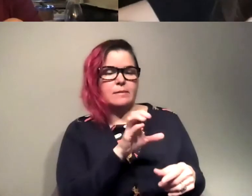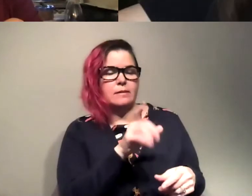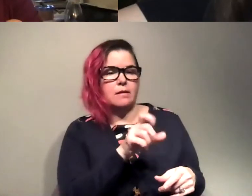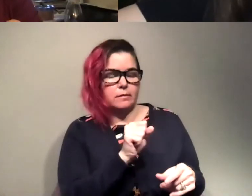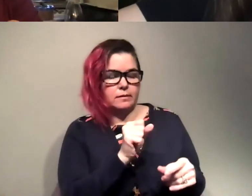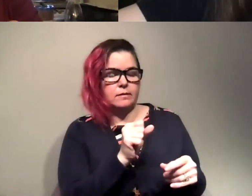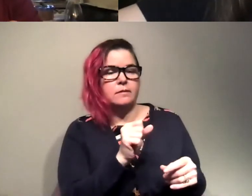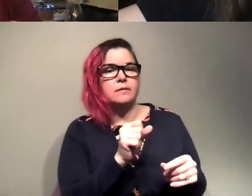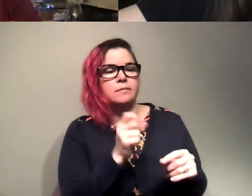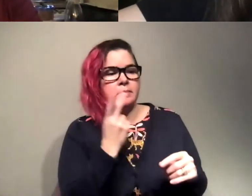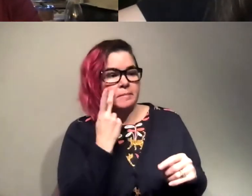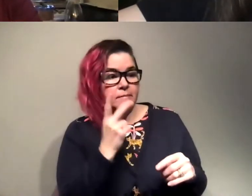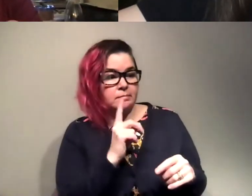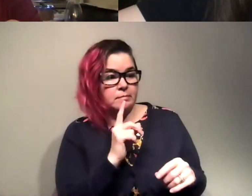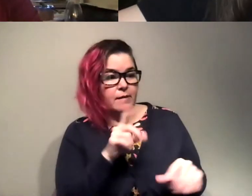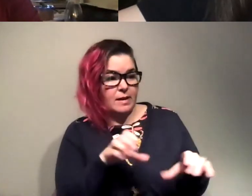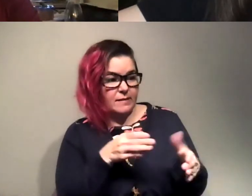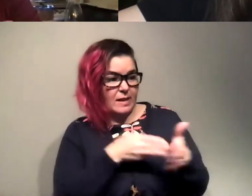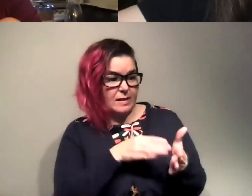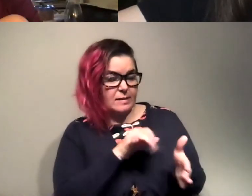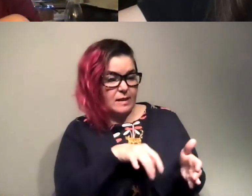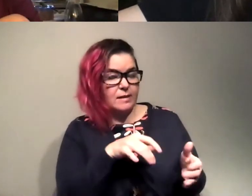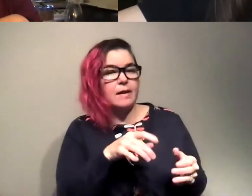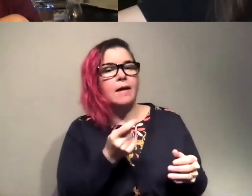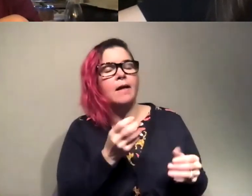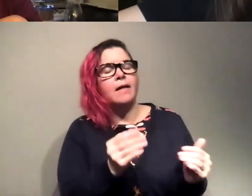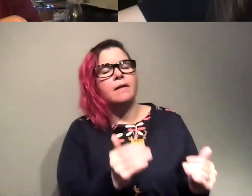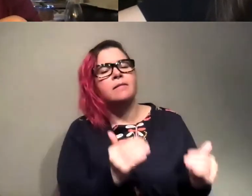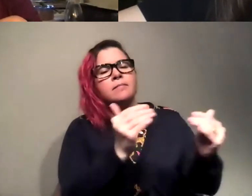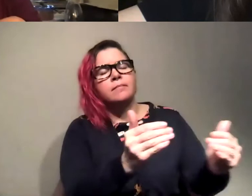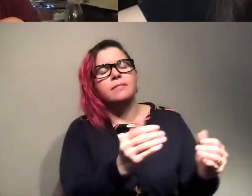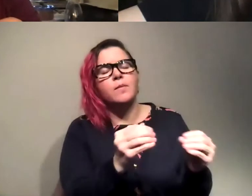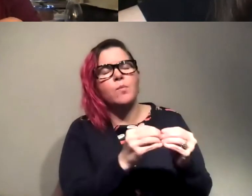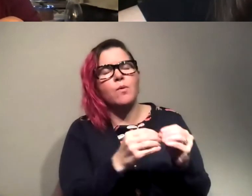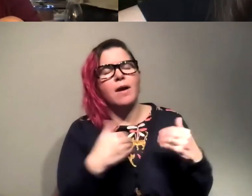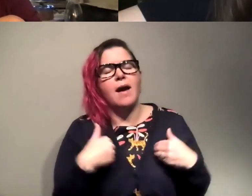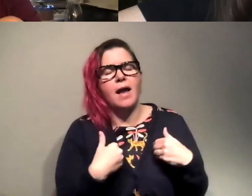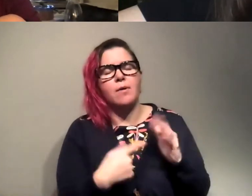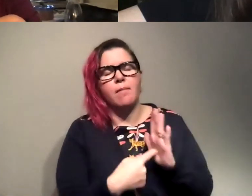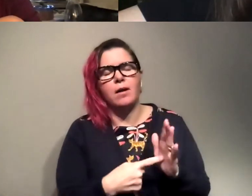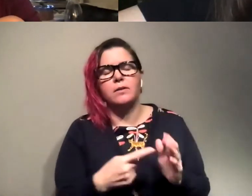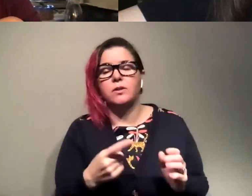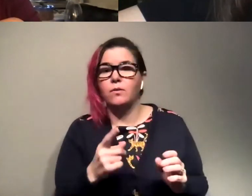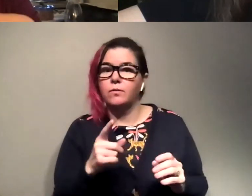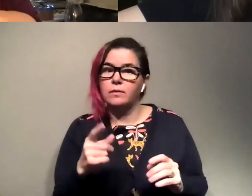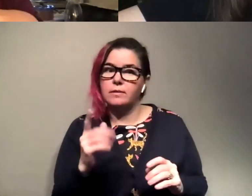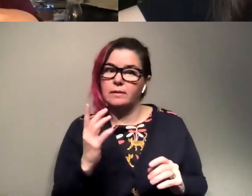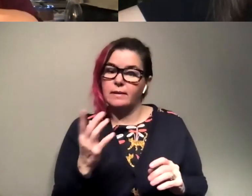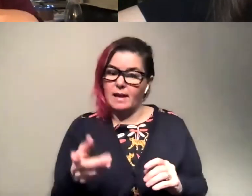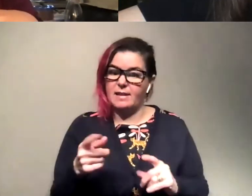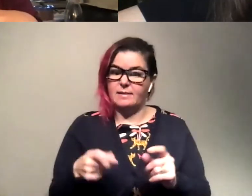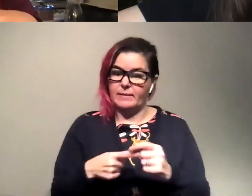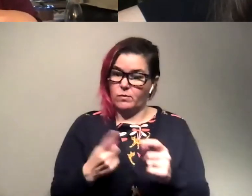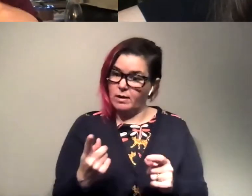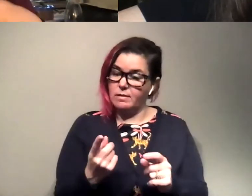that whether or not they have activity against that. And then they move into other animal models. So if you have a candidate that looks really promising in